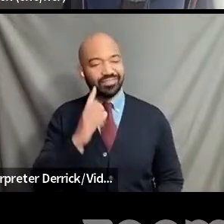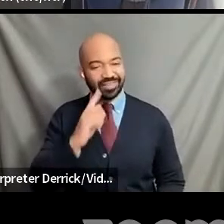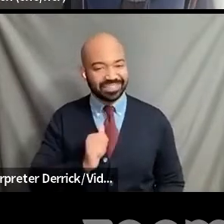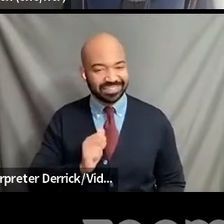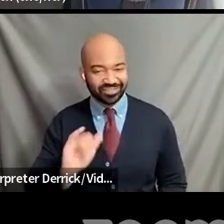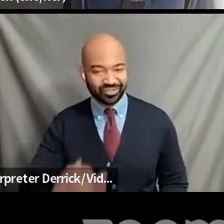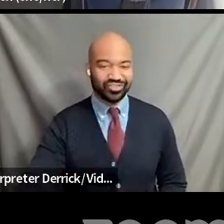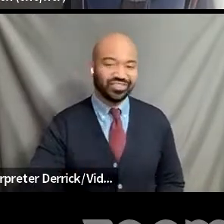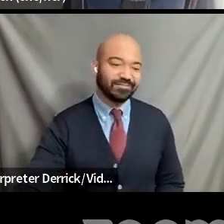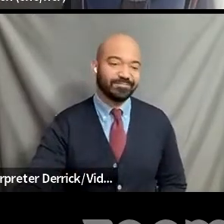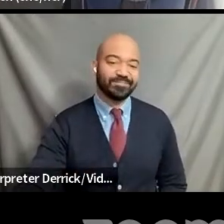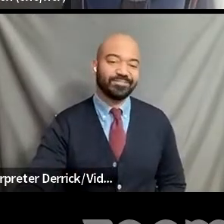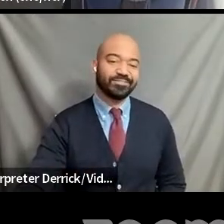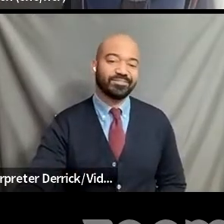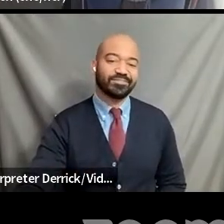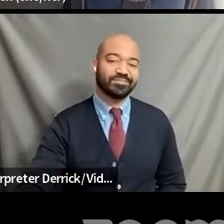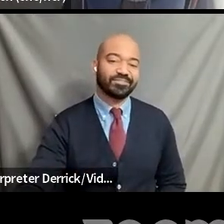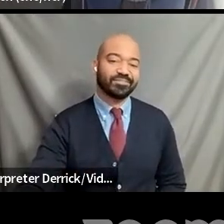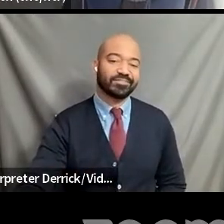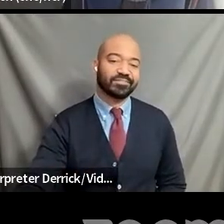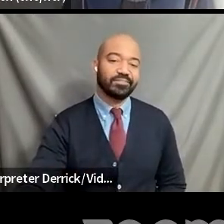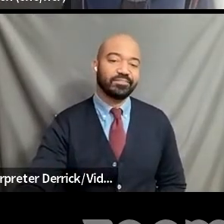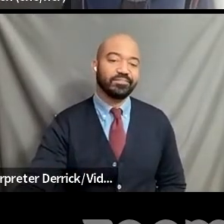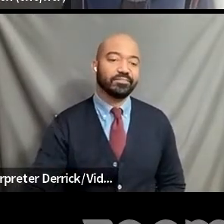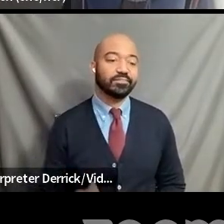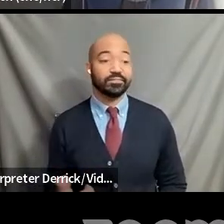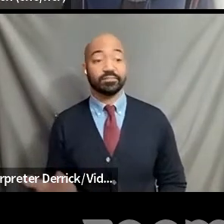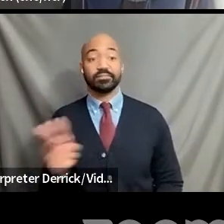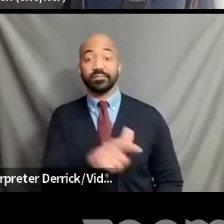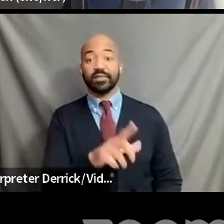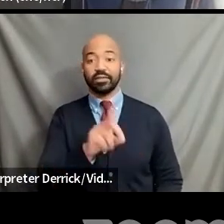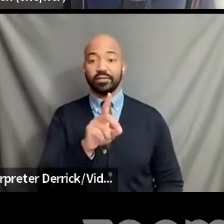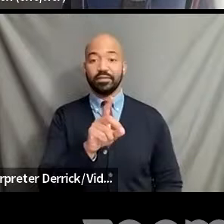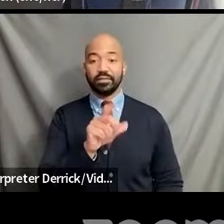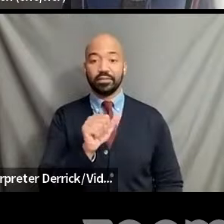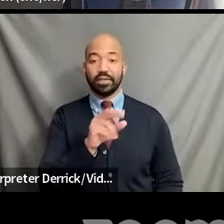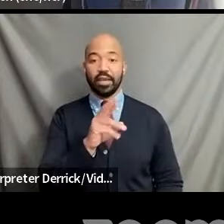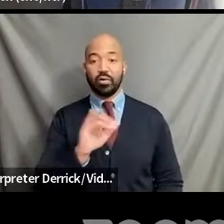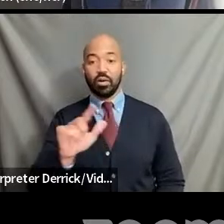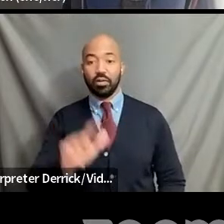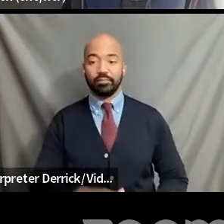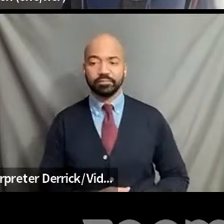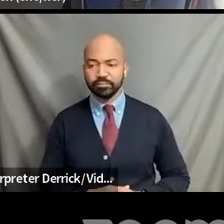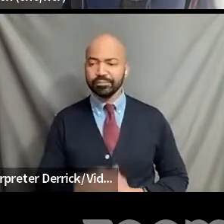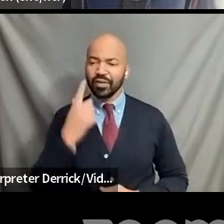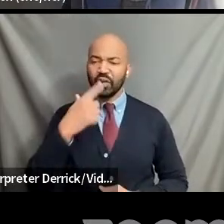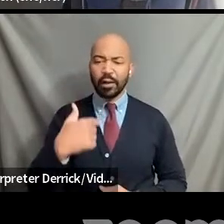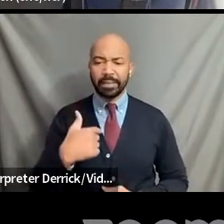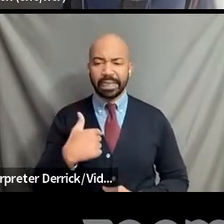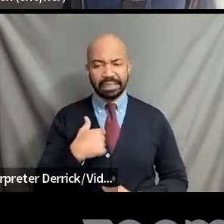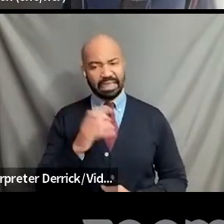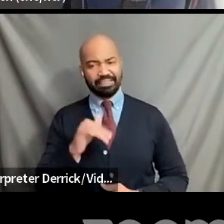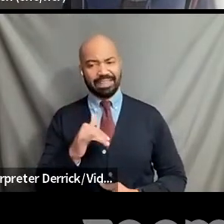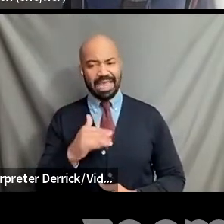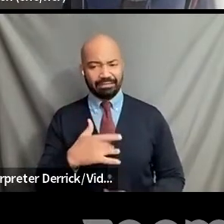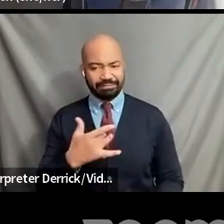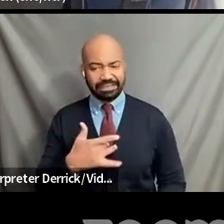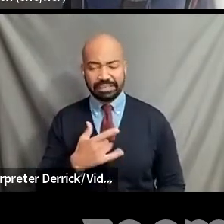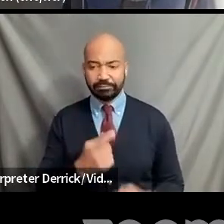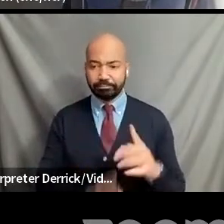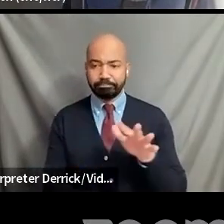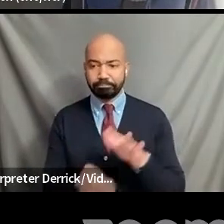Yeah, so my imposter syndrome comes at really random times now, but within the first like month or half, if I started grad